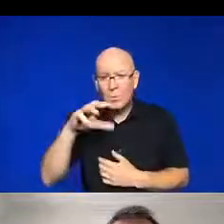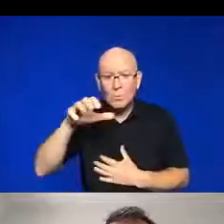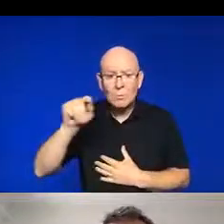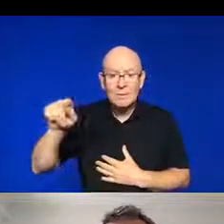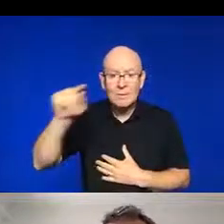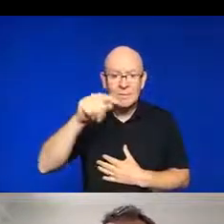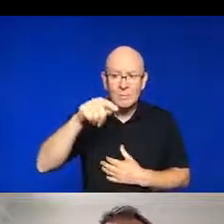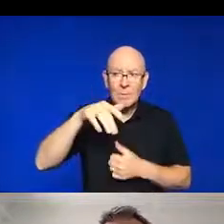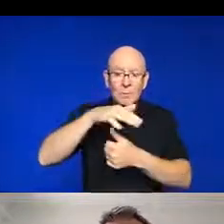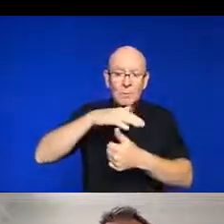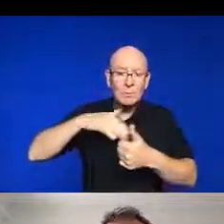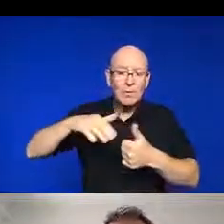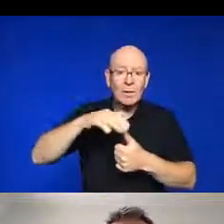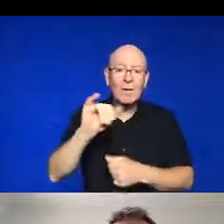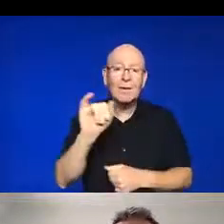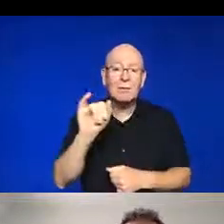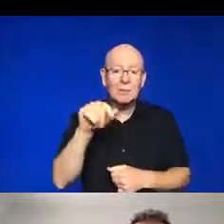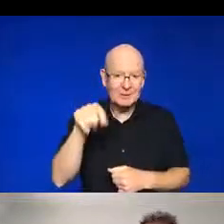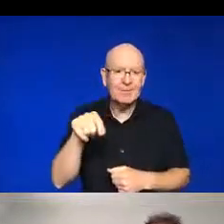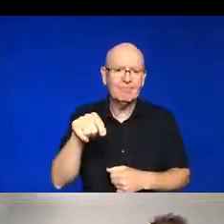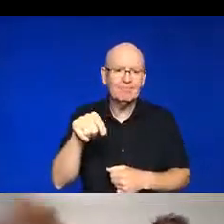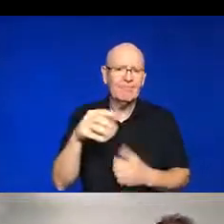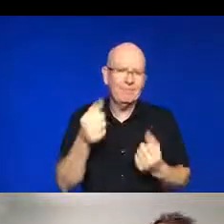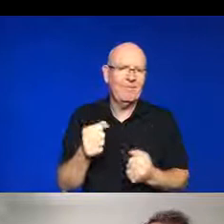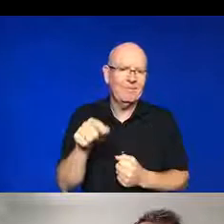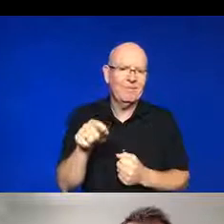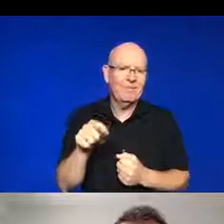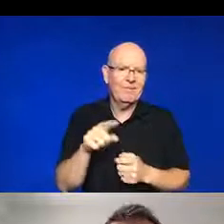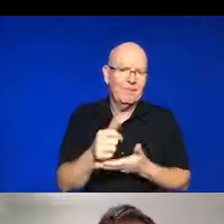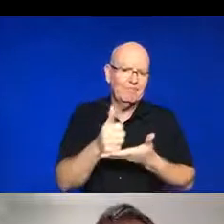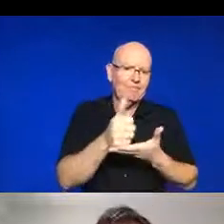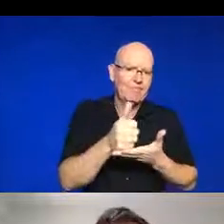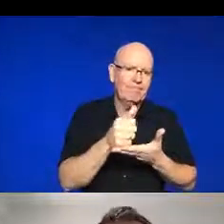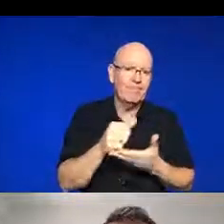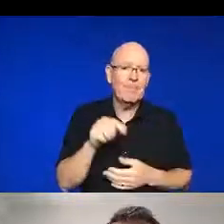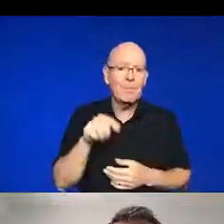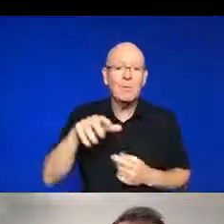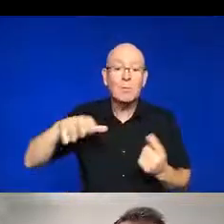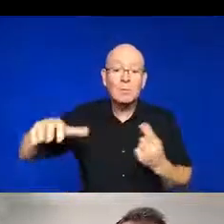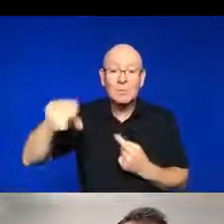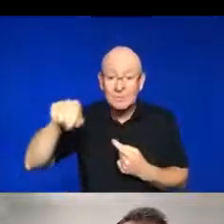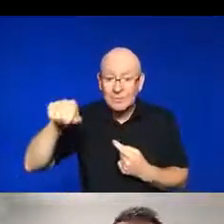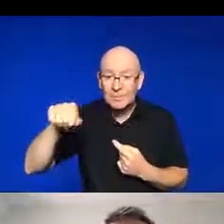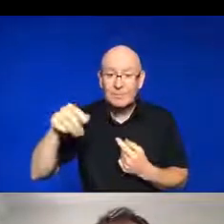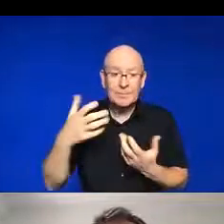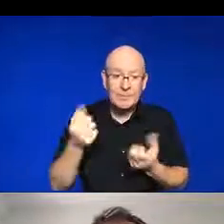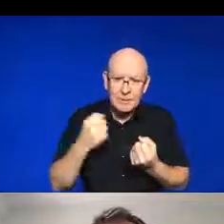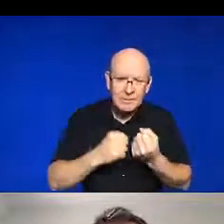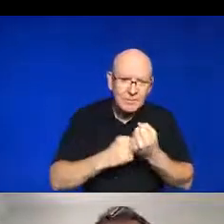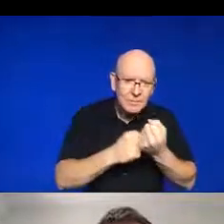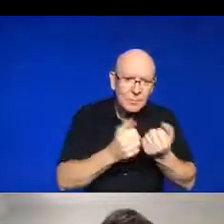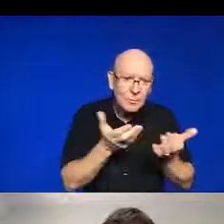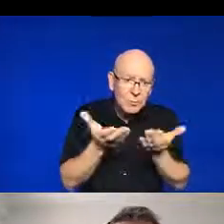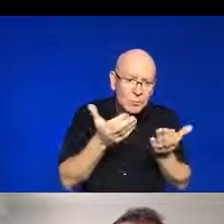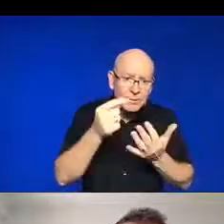some measures have been taken, for instance, to ensure that services will be delivered at home. but we can